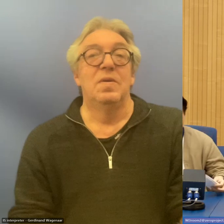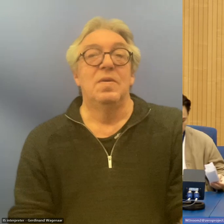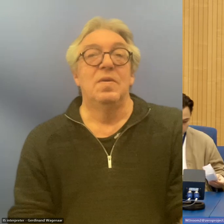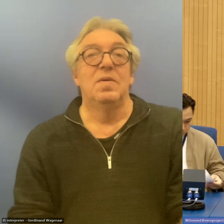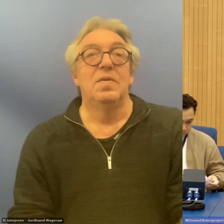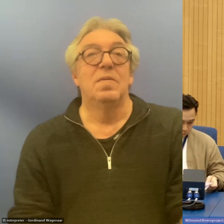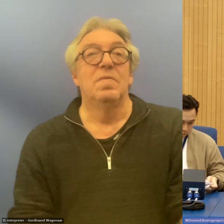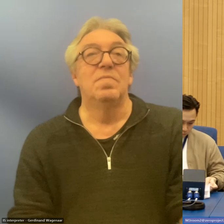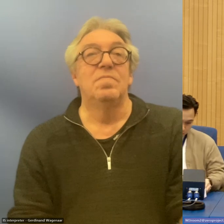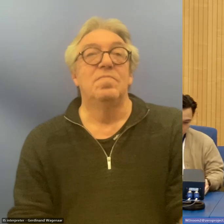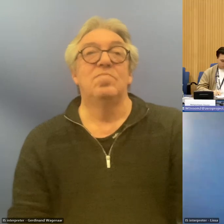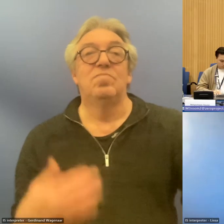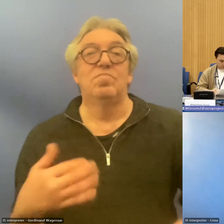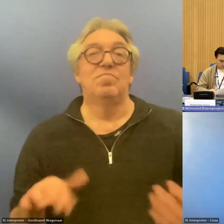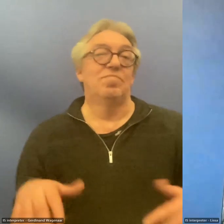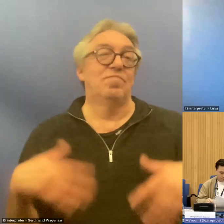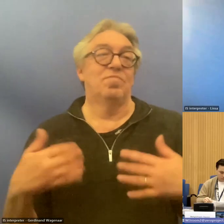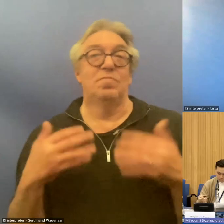Thank you so much, Kwai. I think